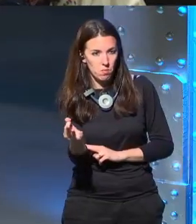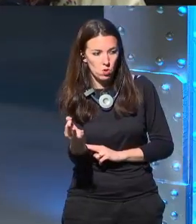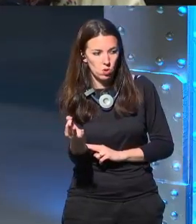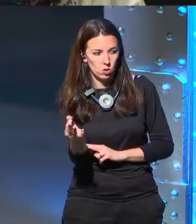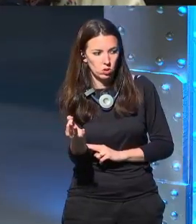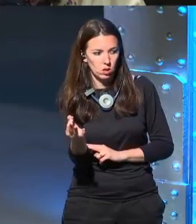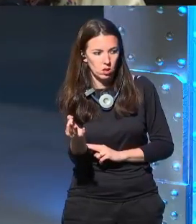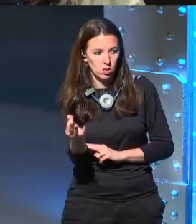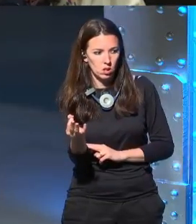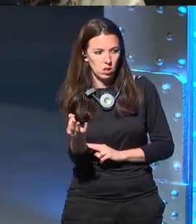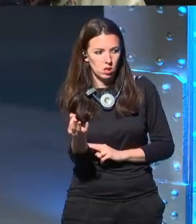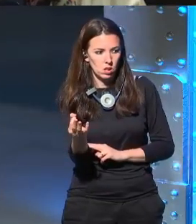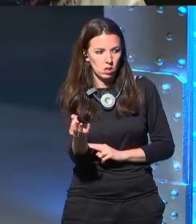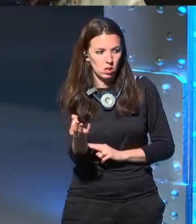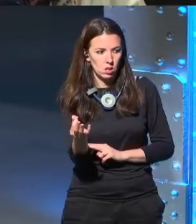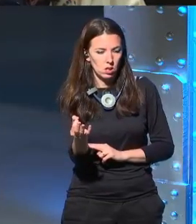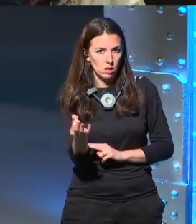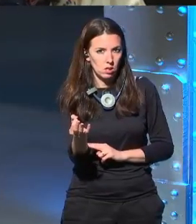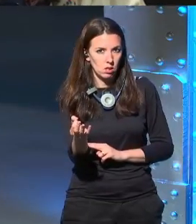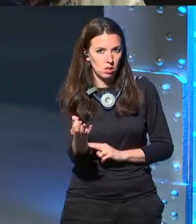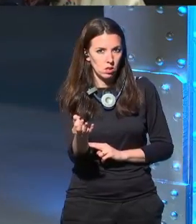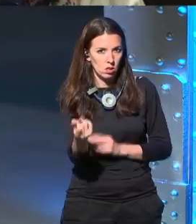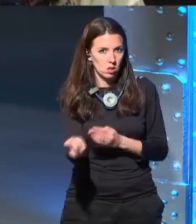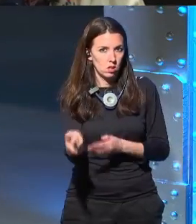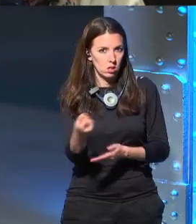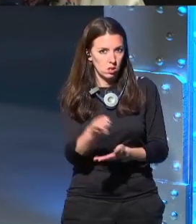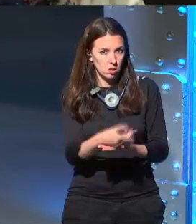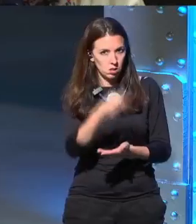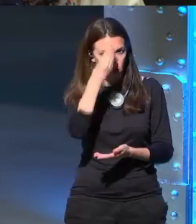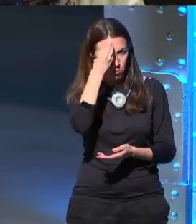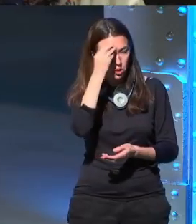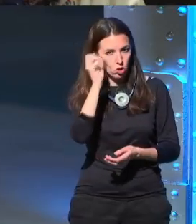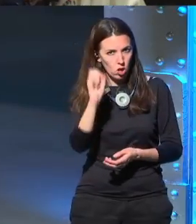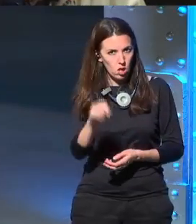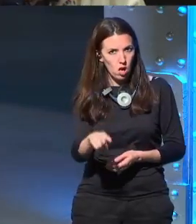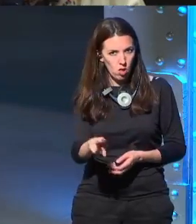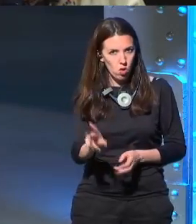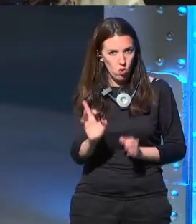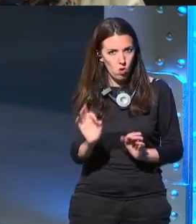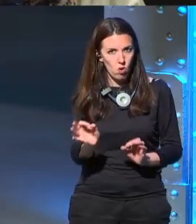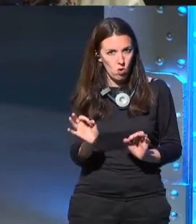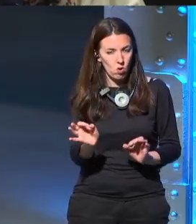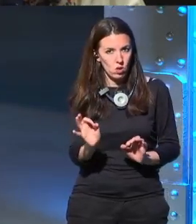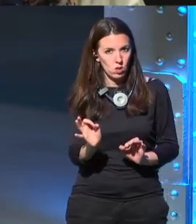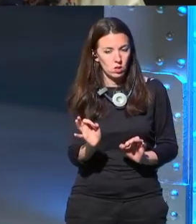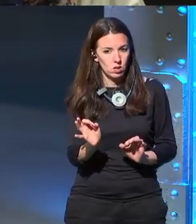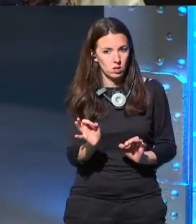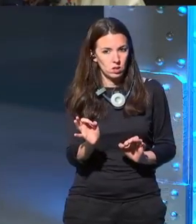give. And I think that, and you've mentioned it, and I think you're quite right,